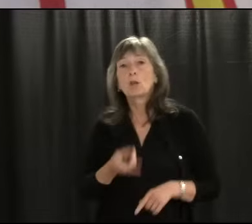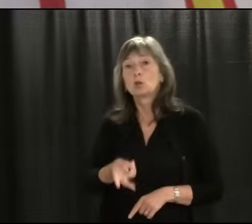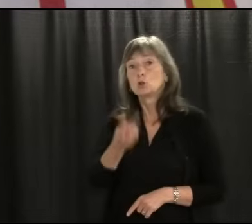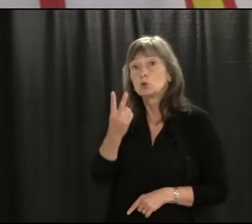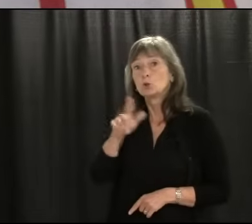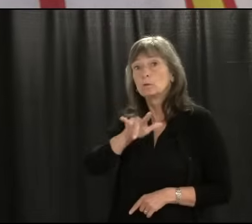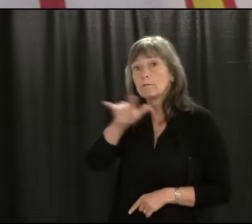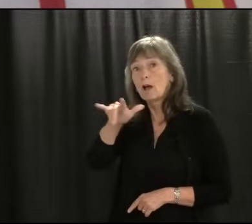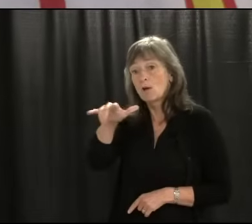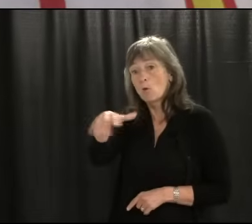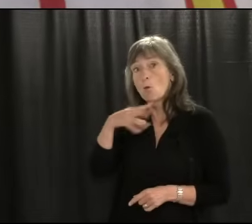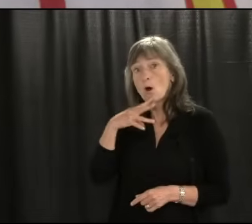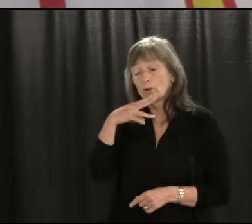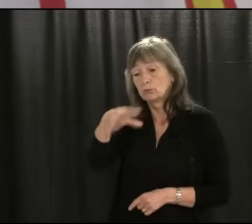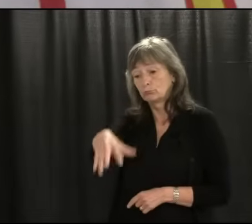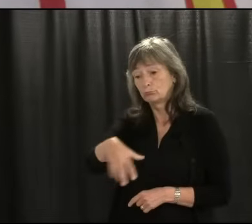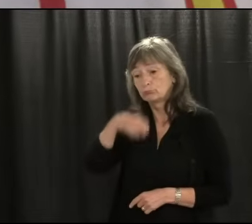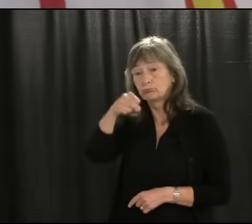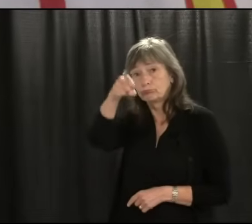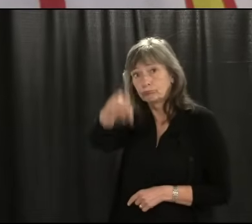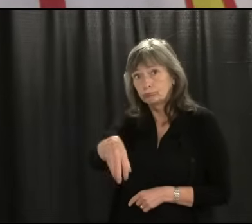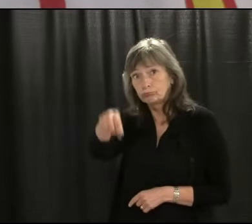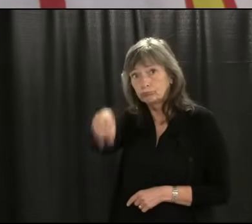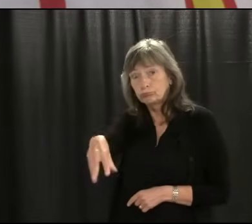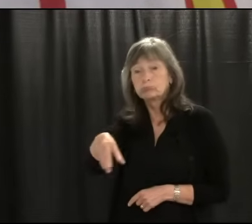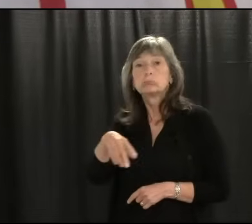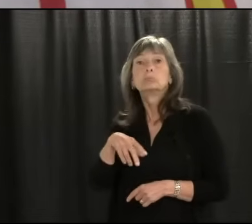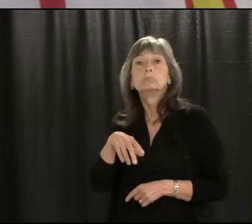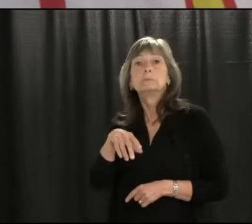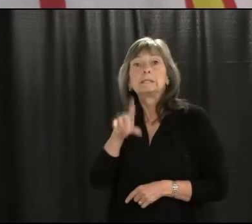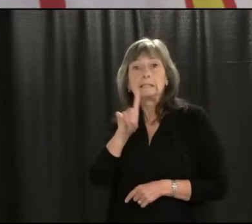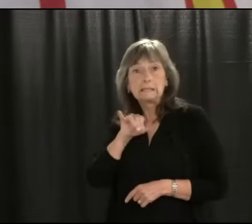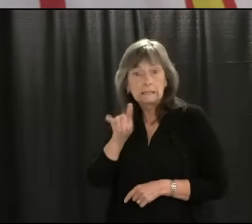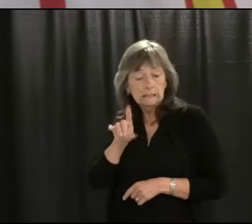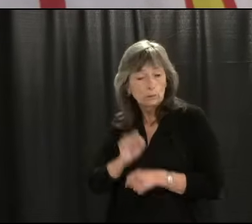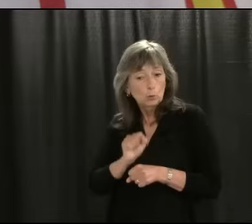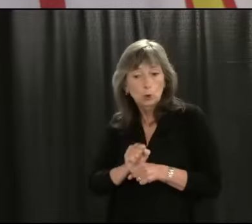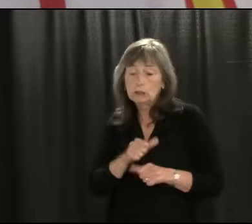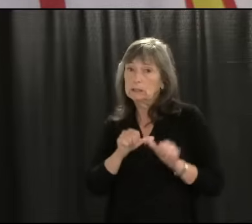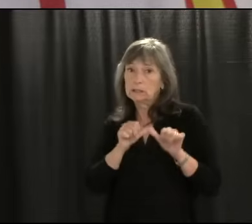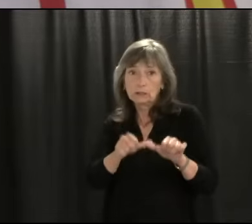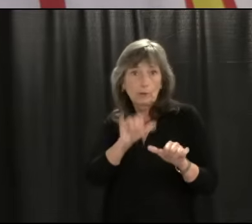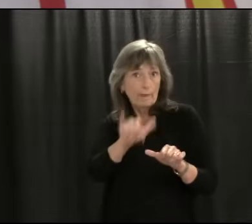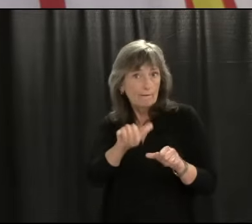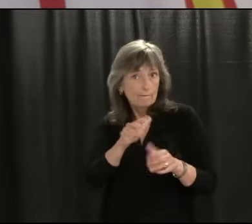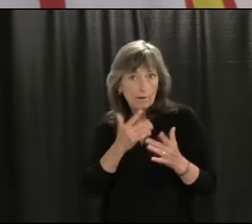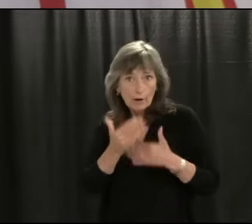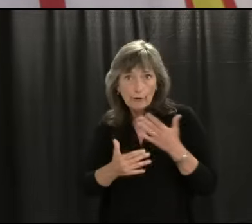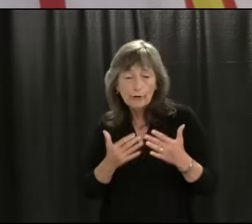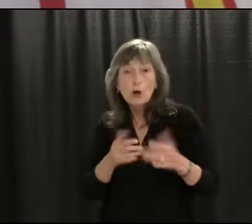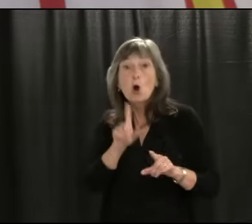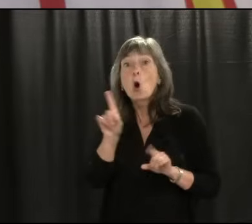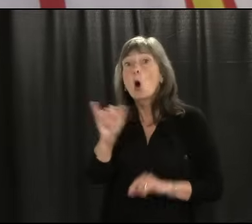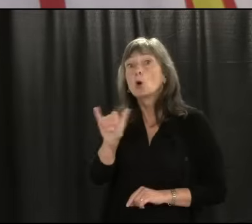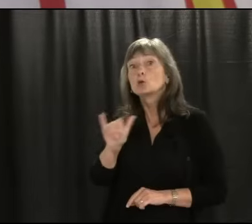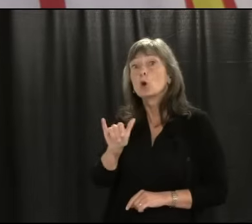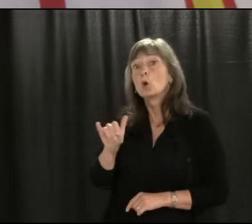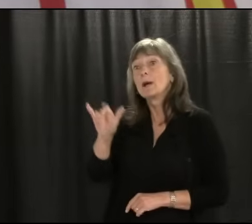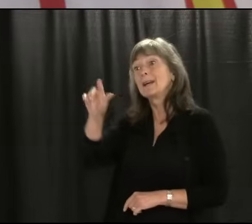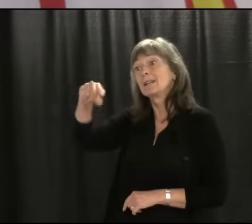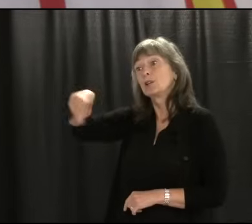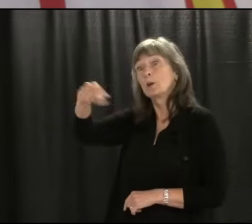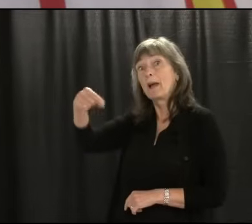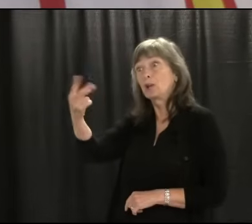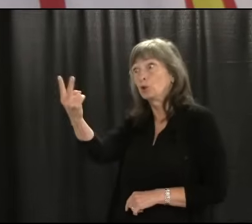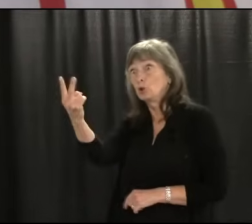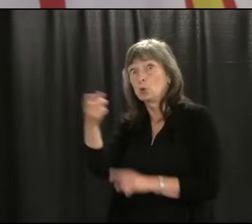bombers, as we notified the public today, did and are continuing to work on this fire. And as well, we pulled the 2 Quebec air assets, the 2